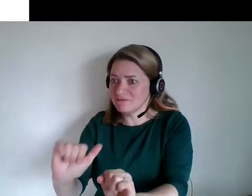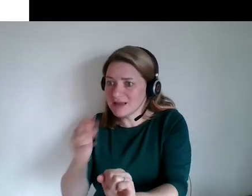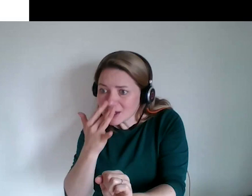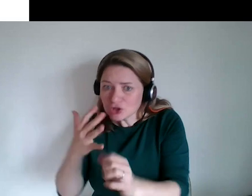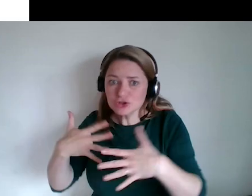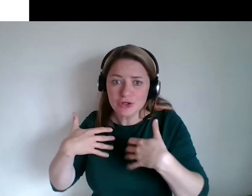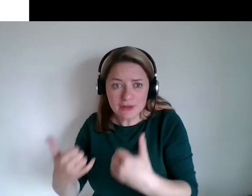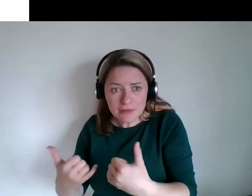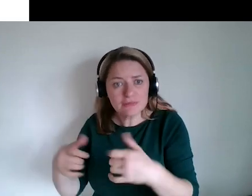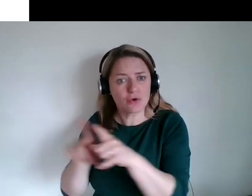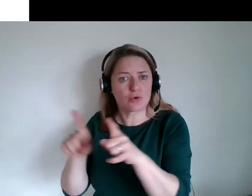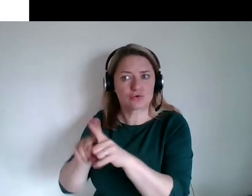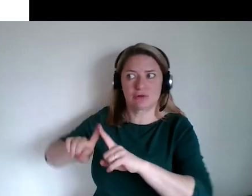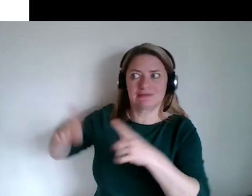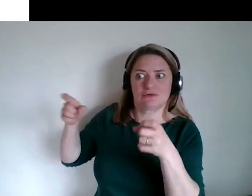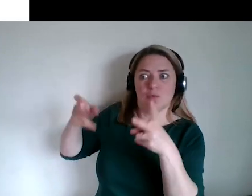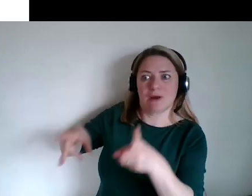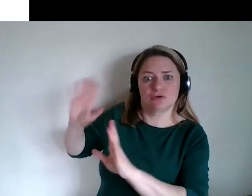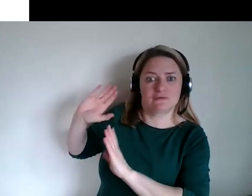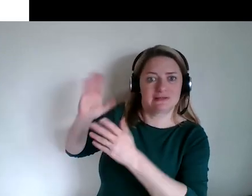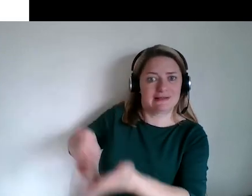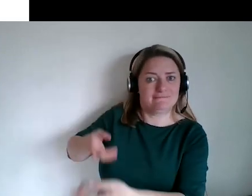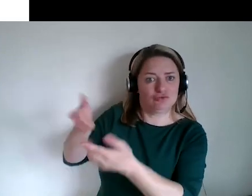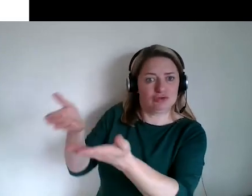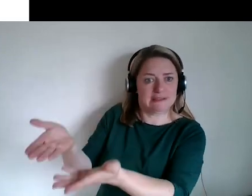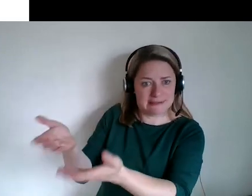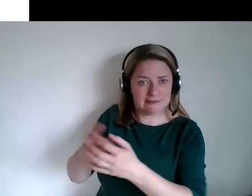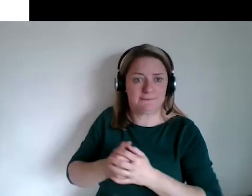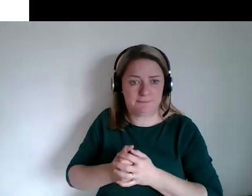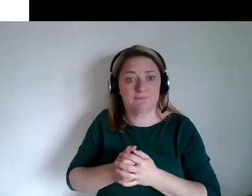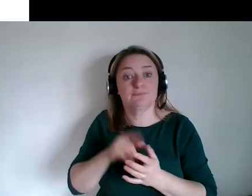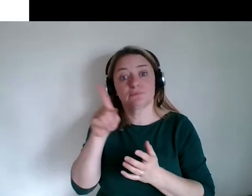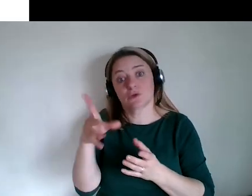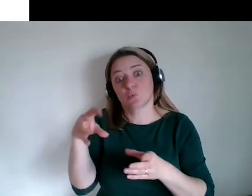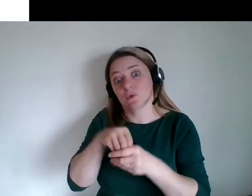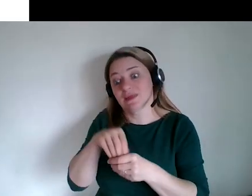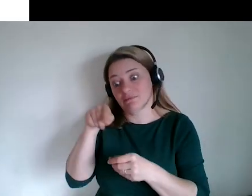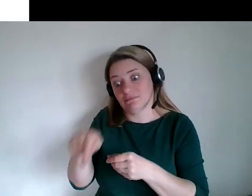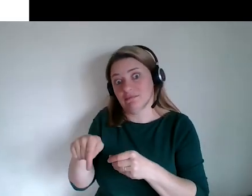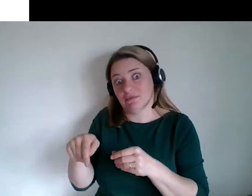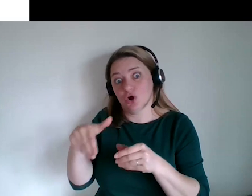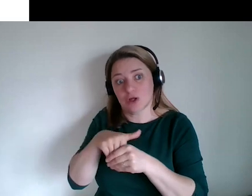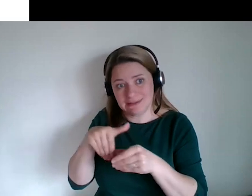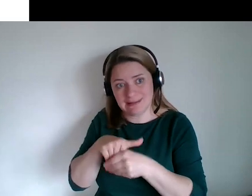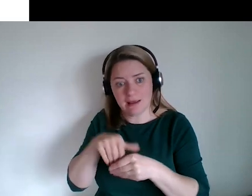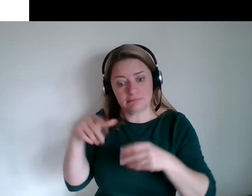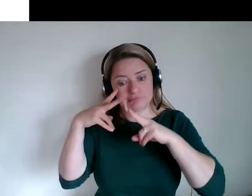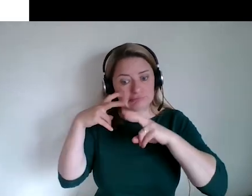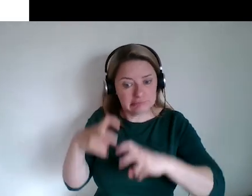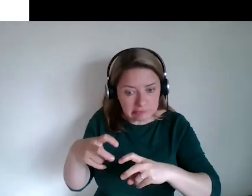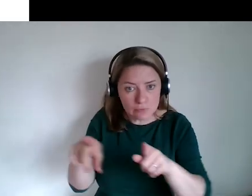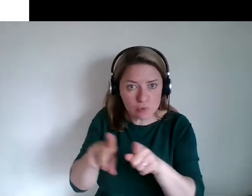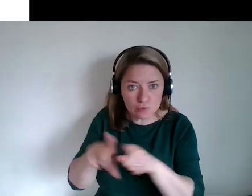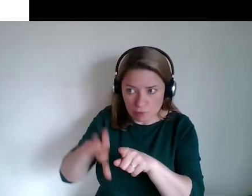advances, changing models of health and care delivery. And in this context, research into